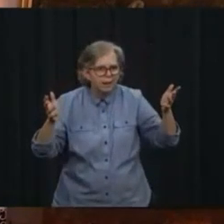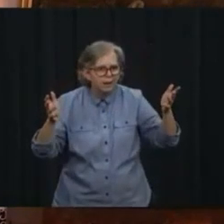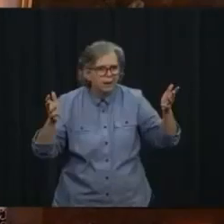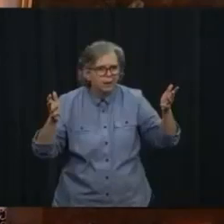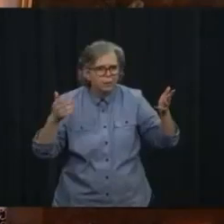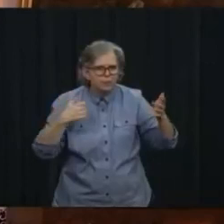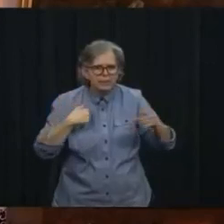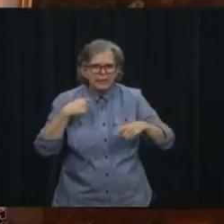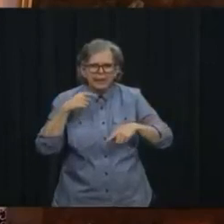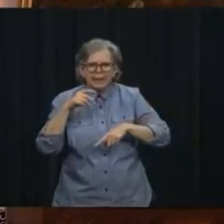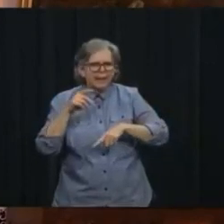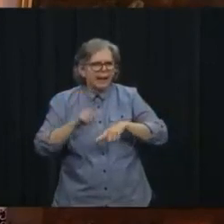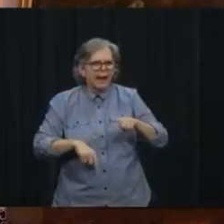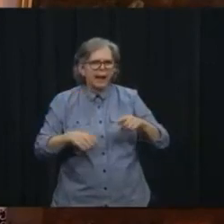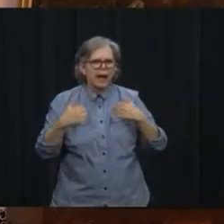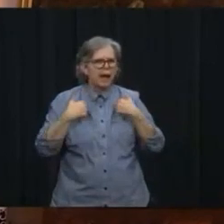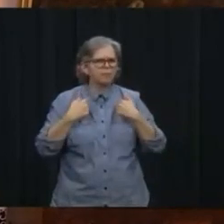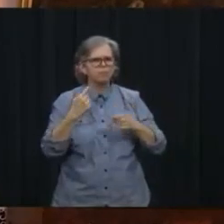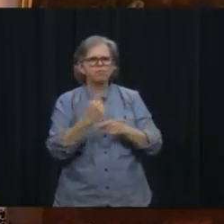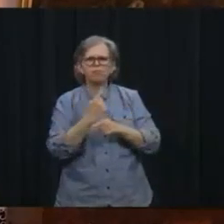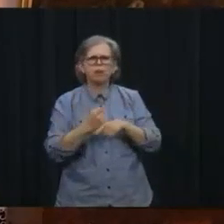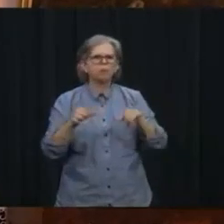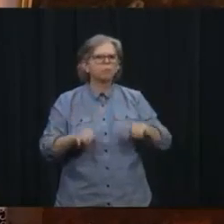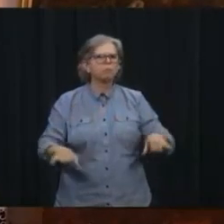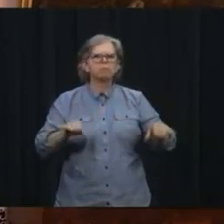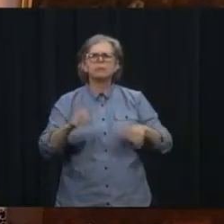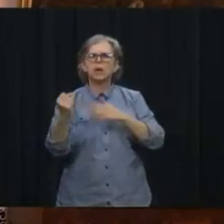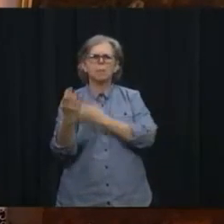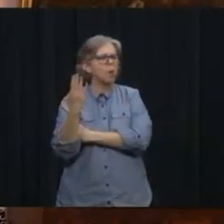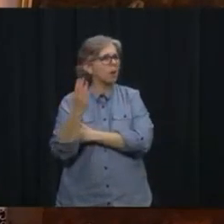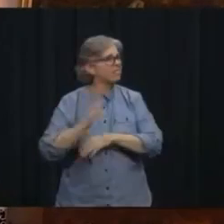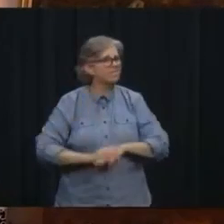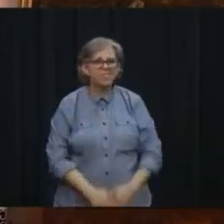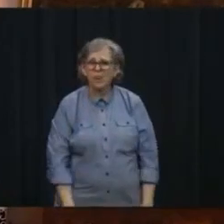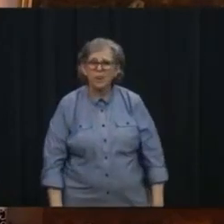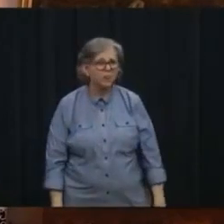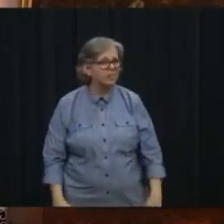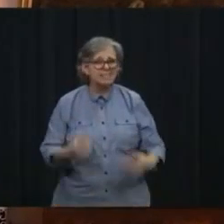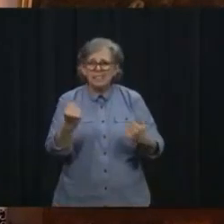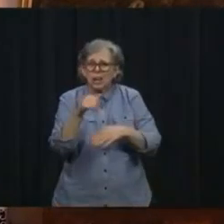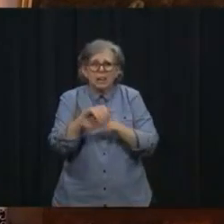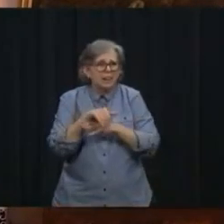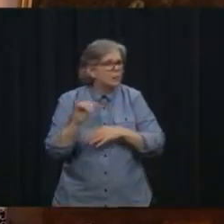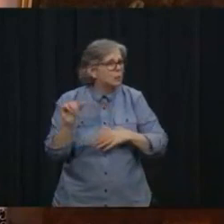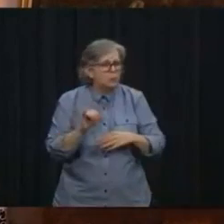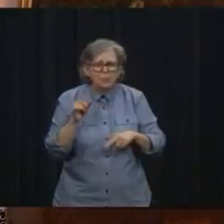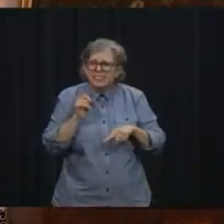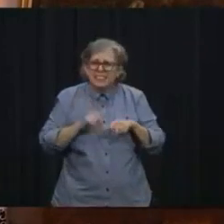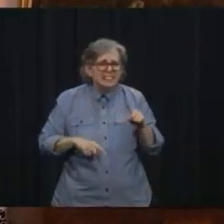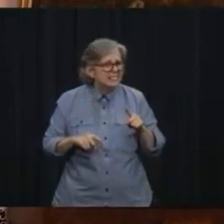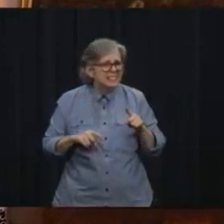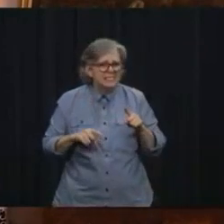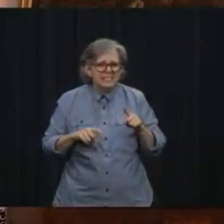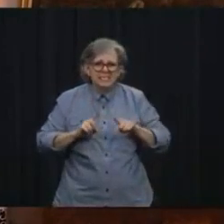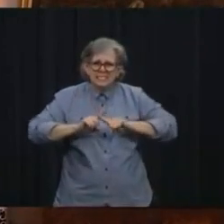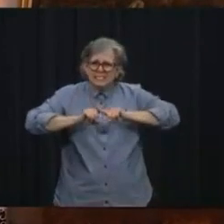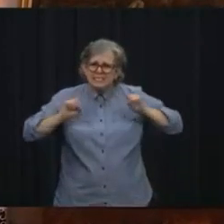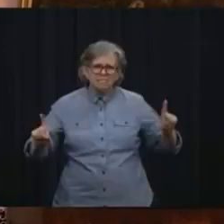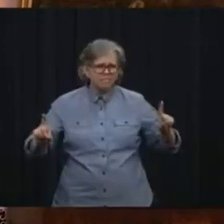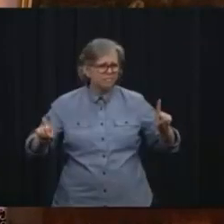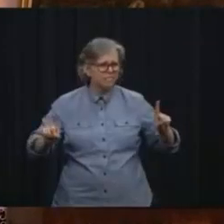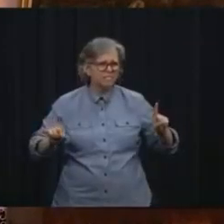10 or 11 o'clock today, I started getting calls and texts from people around the state telling me that Saturday morning, at least where they